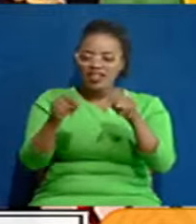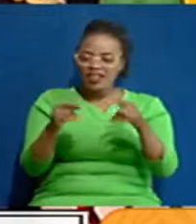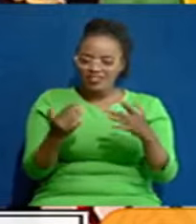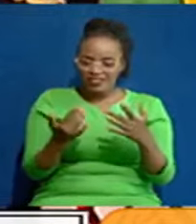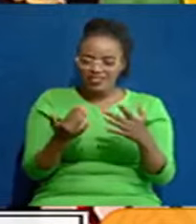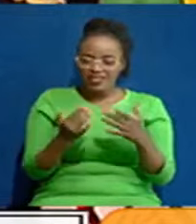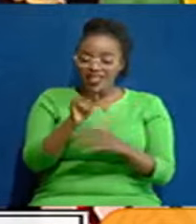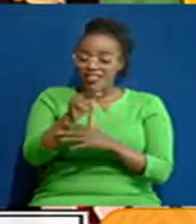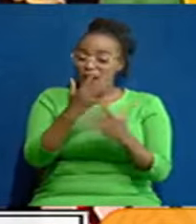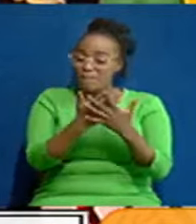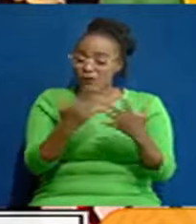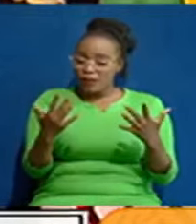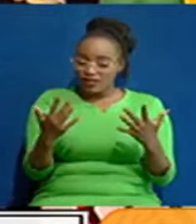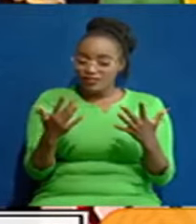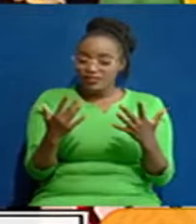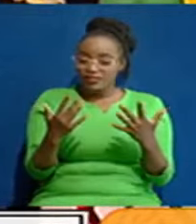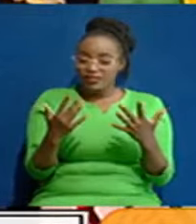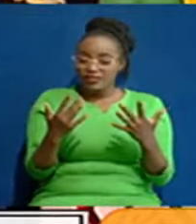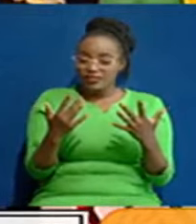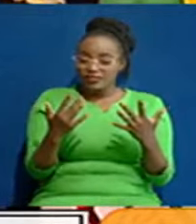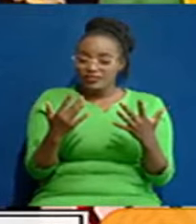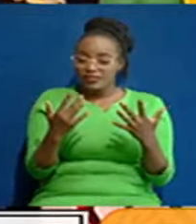that those properties